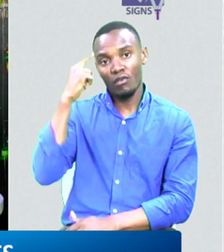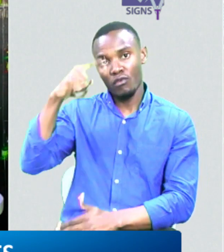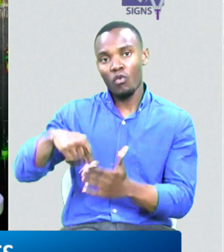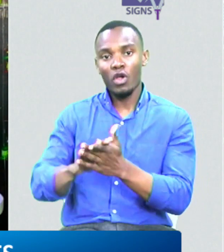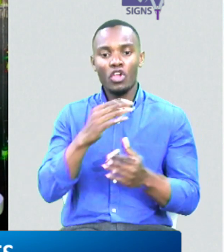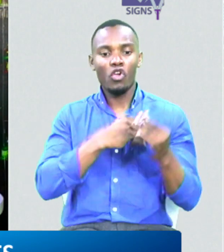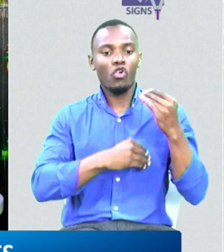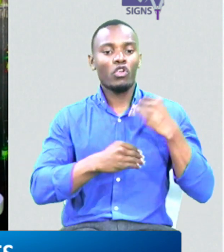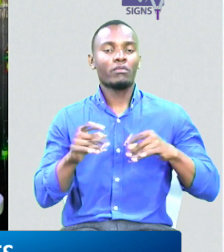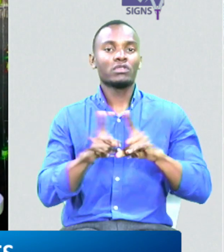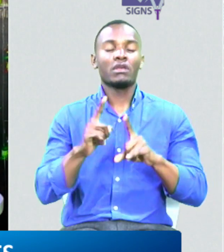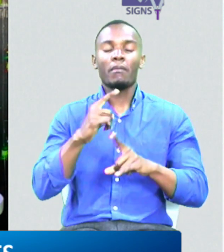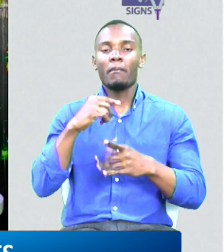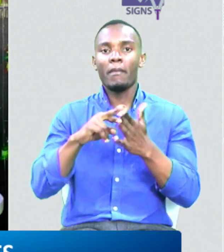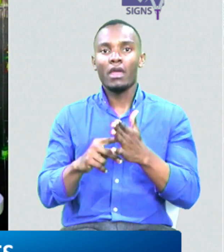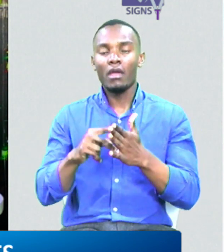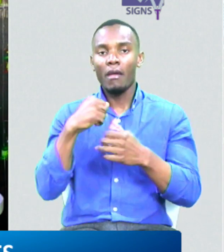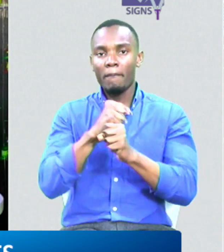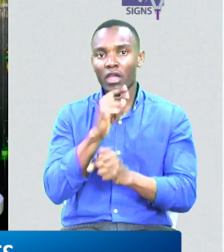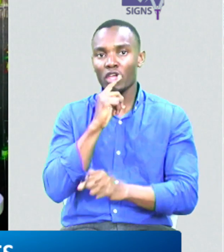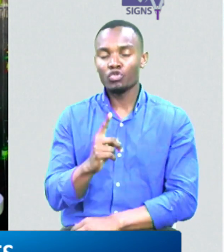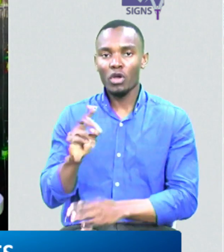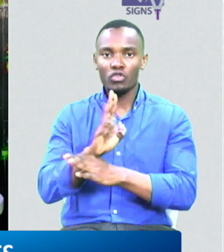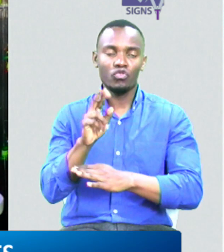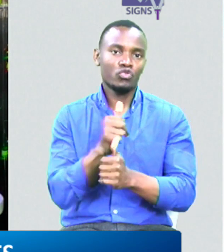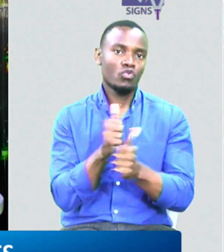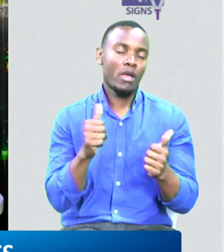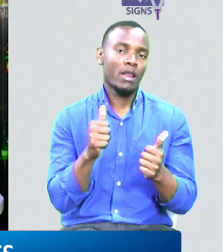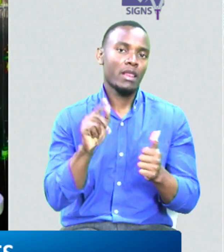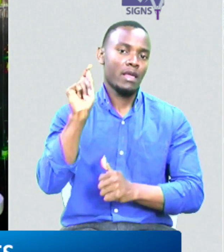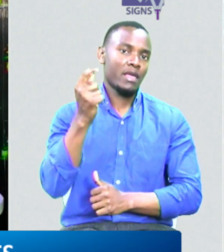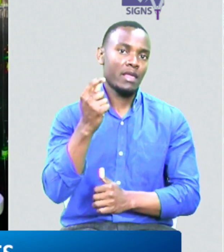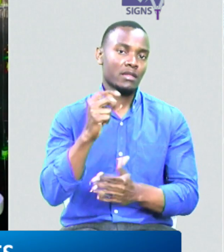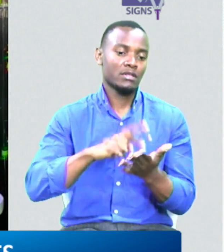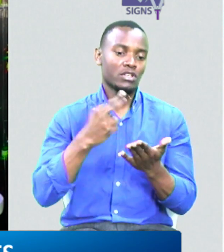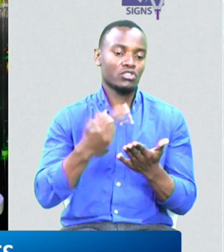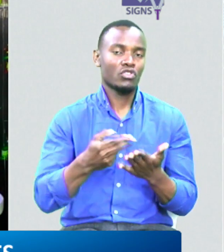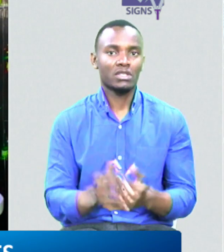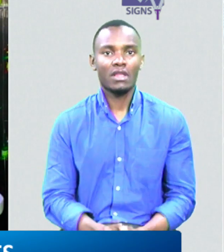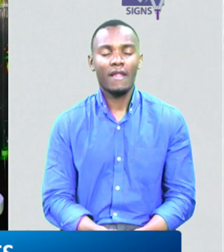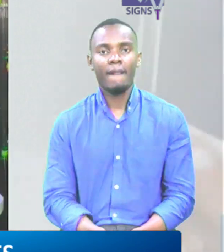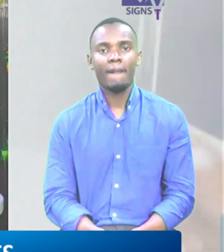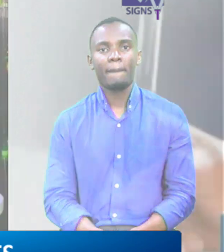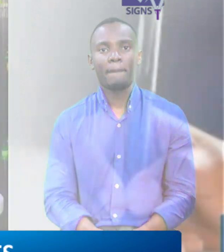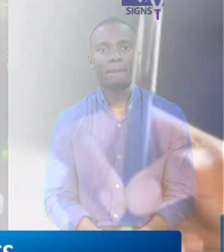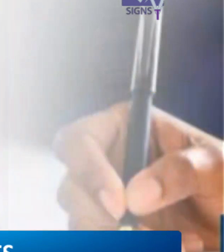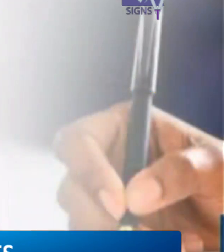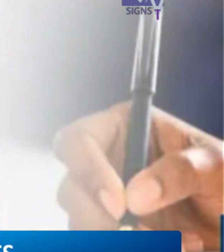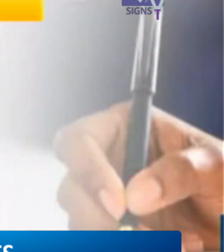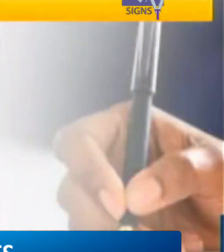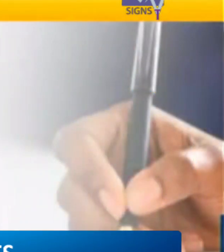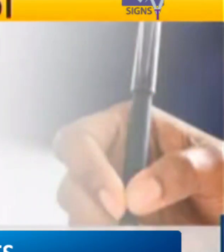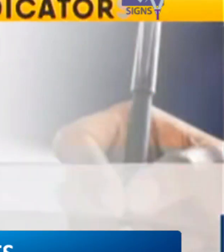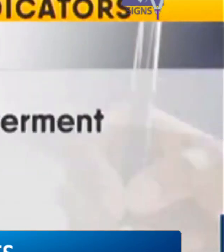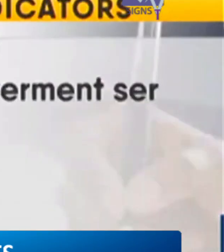abating mismanagement of public resources and always got away with it through crooked means. The woman, whom he